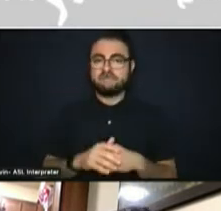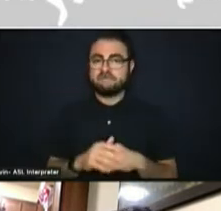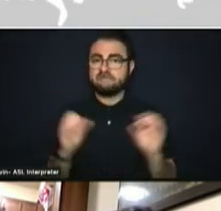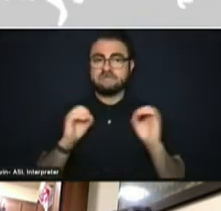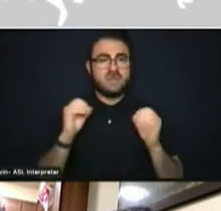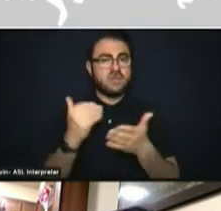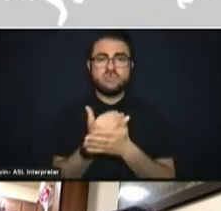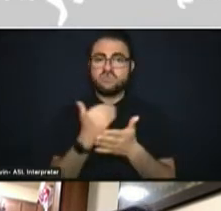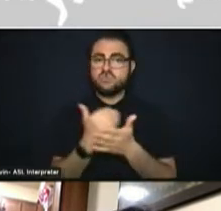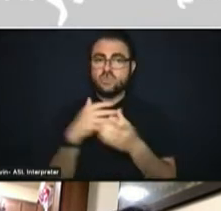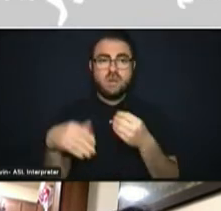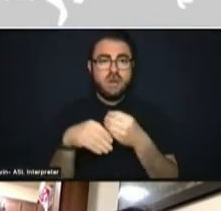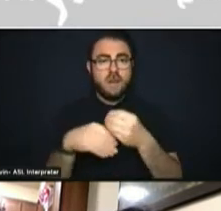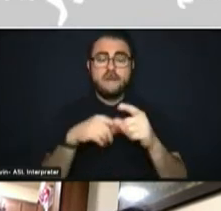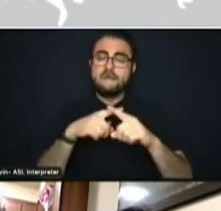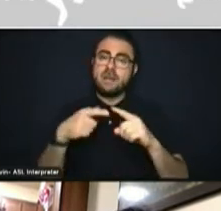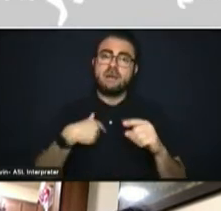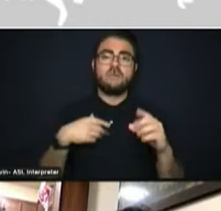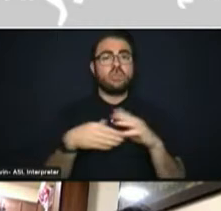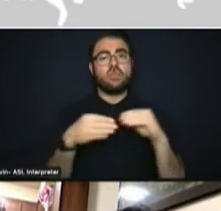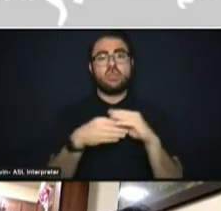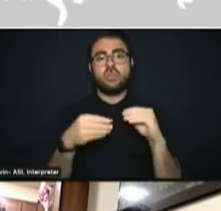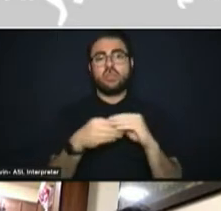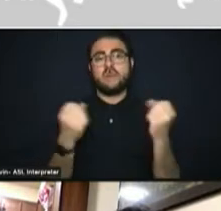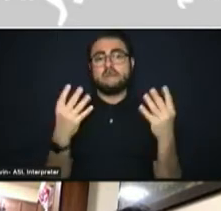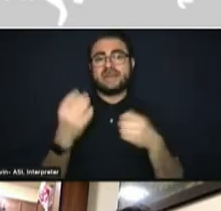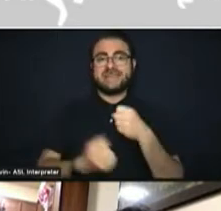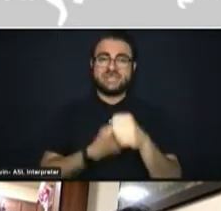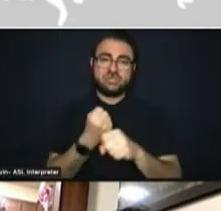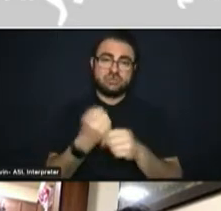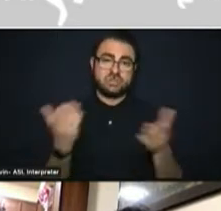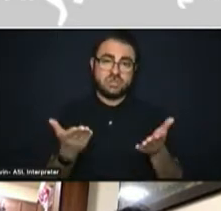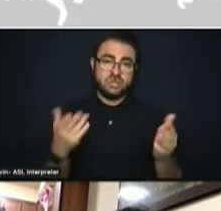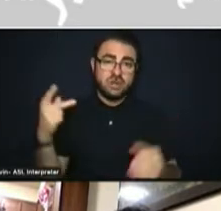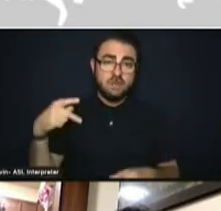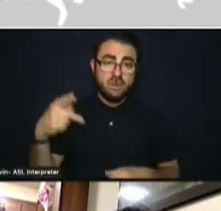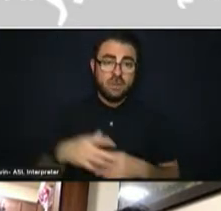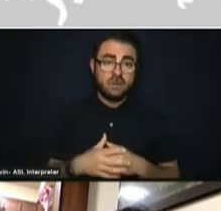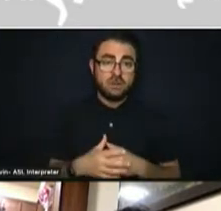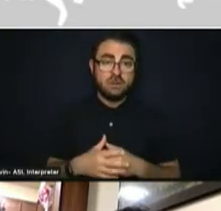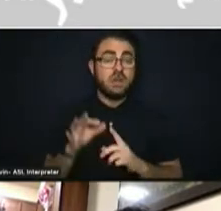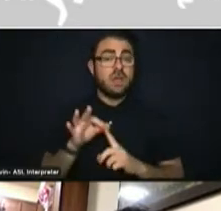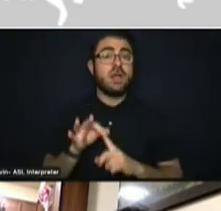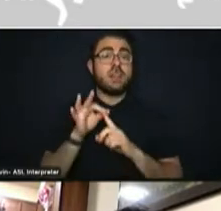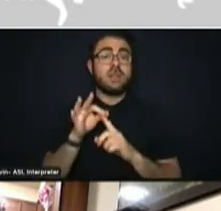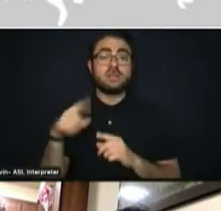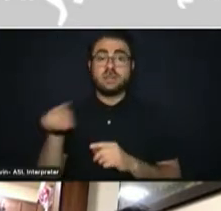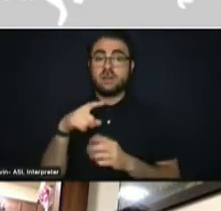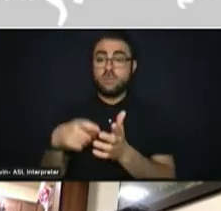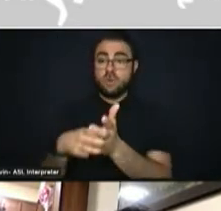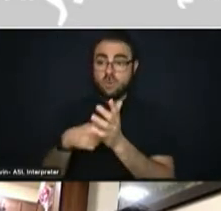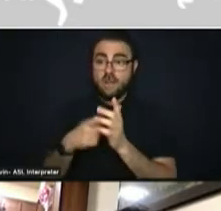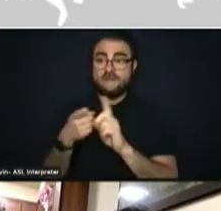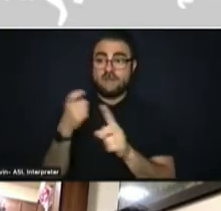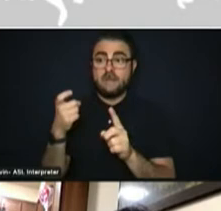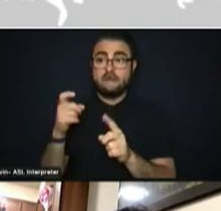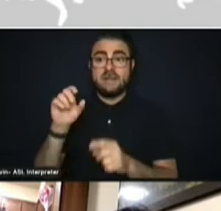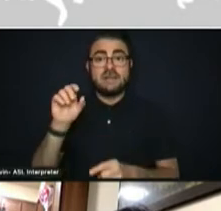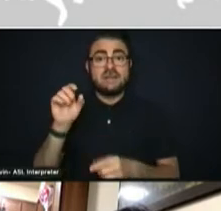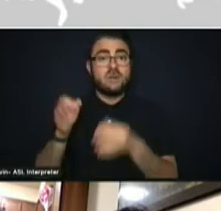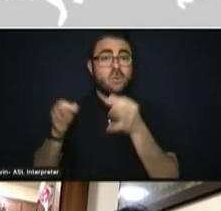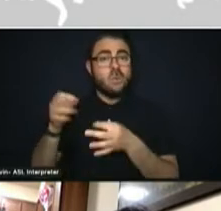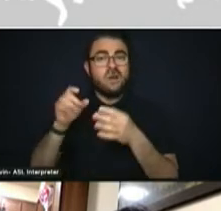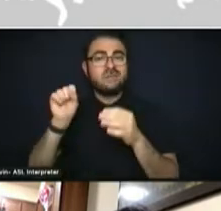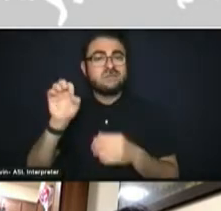many times over the years in Portland, but like a lot of things, unless they're required by the settlement agreement, they don't always get put in as a priority.